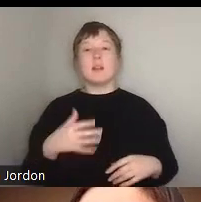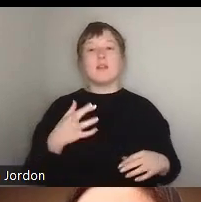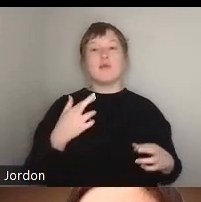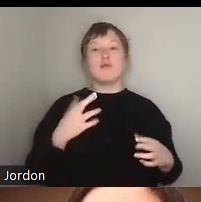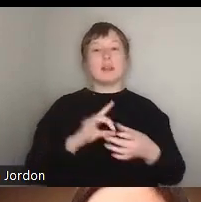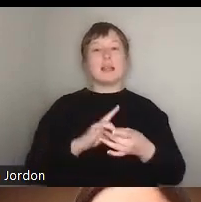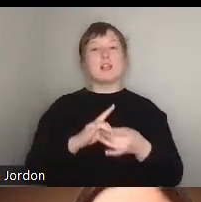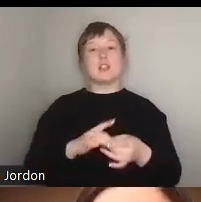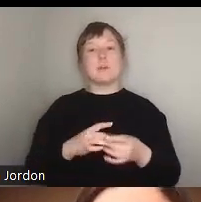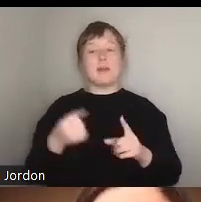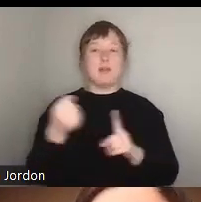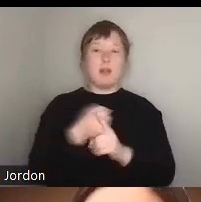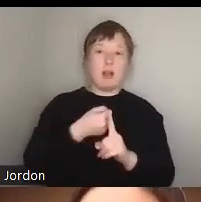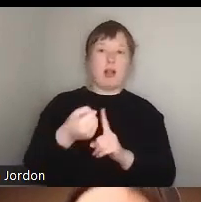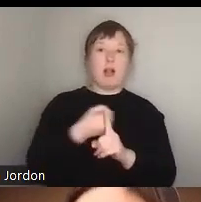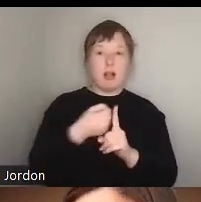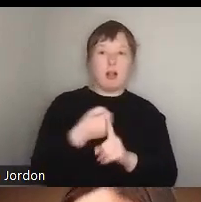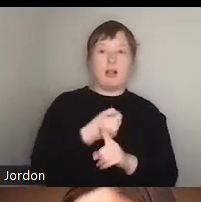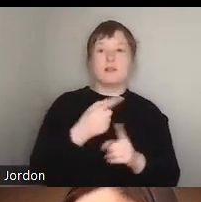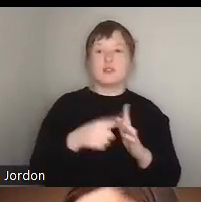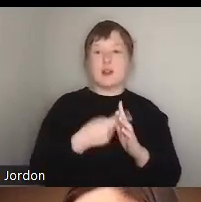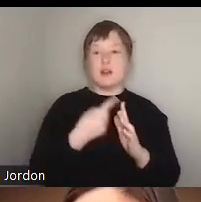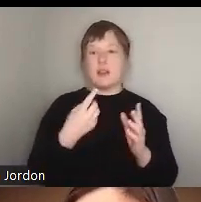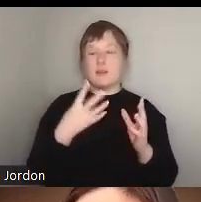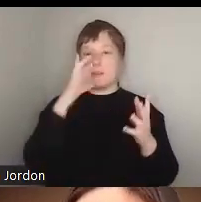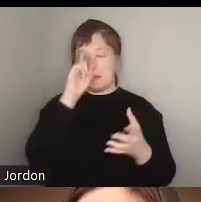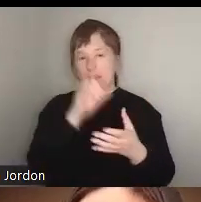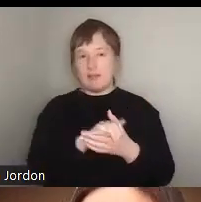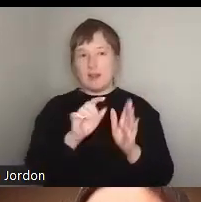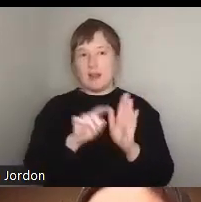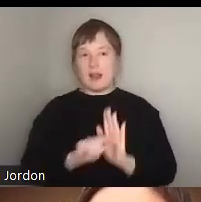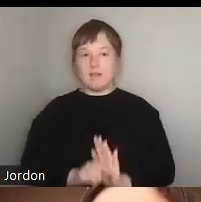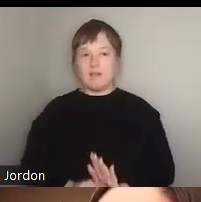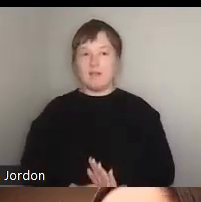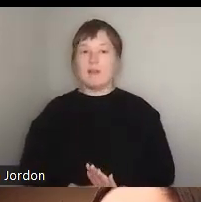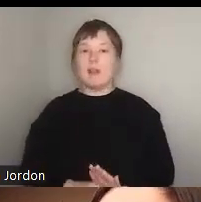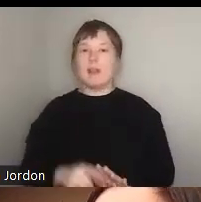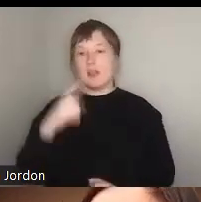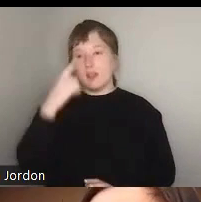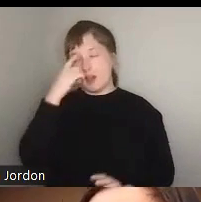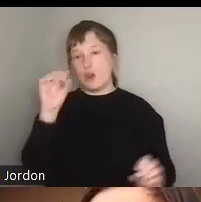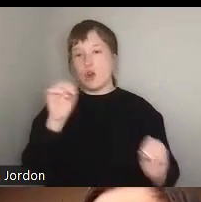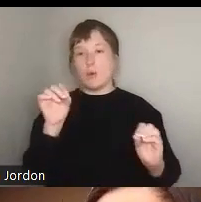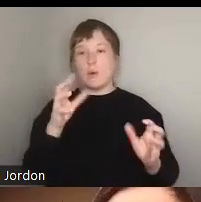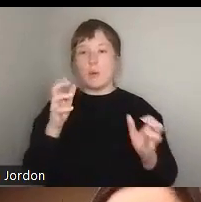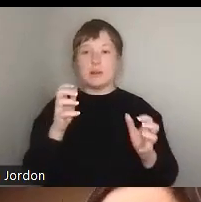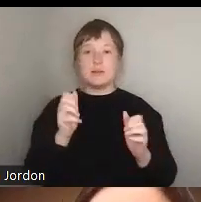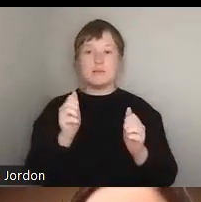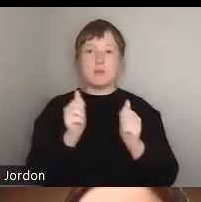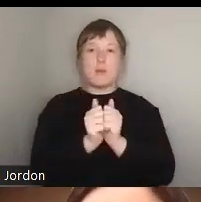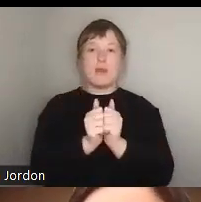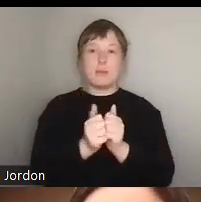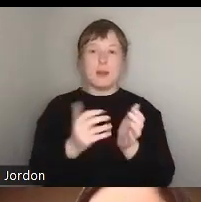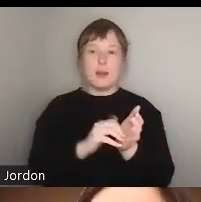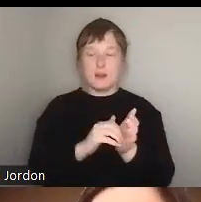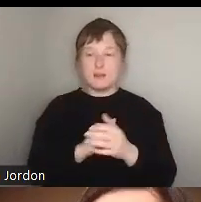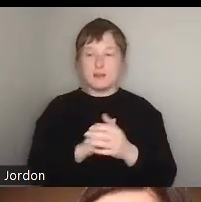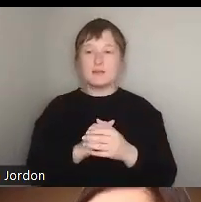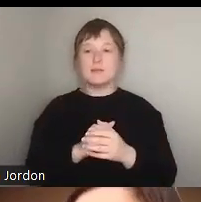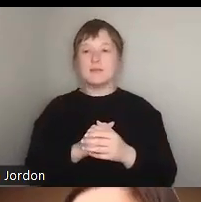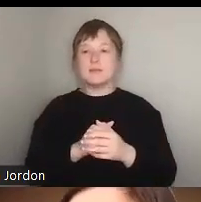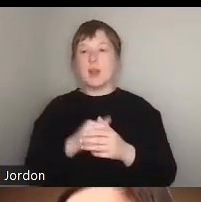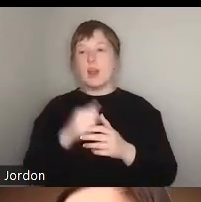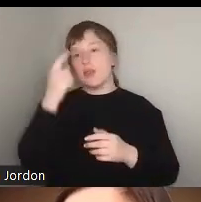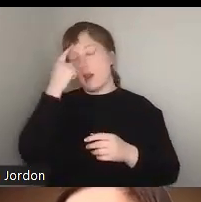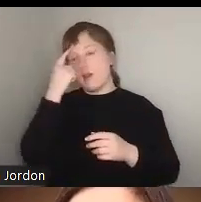of beaten down enough that they start to believe those negative thoughts about themselves, and they might think that nobody else would ever want to be with them. And the thought of